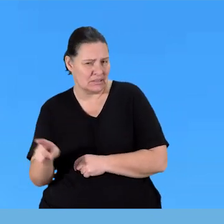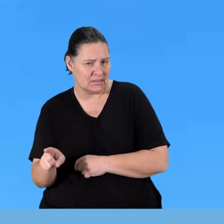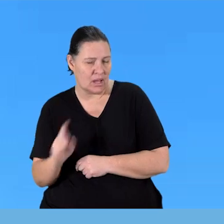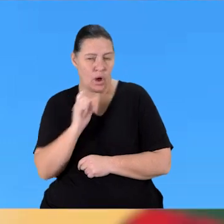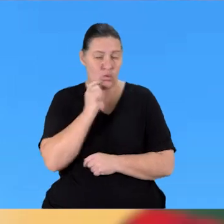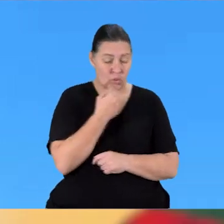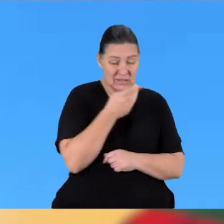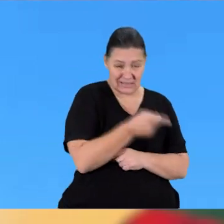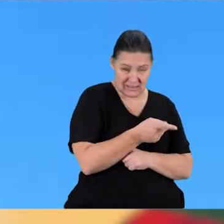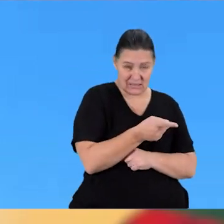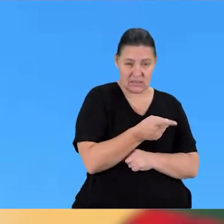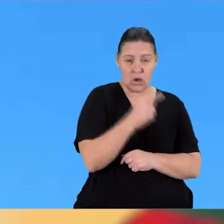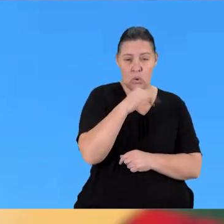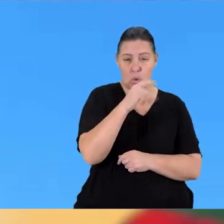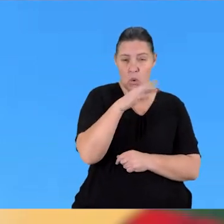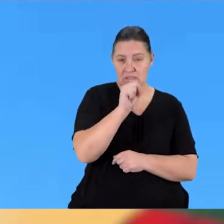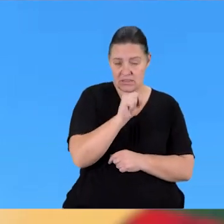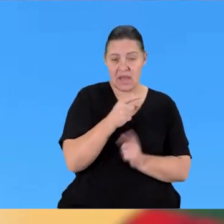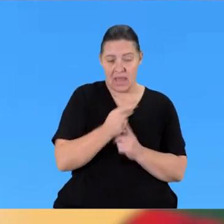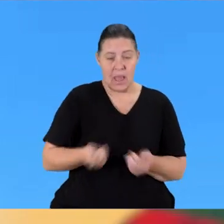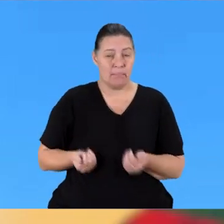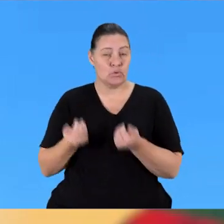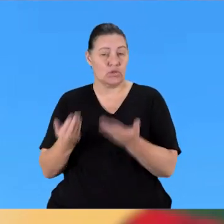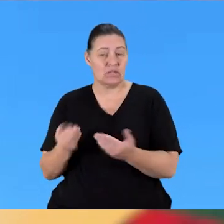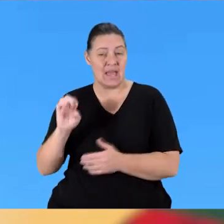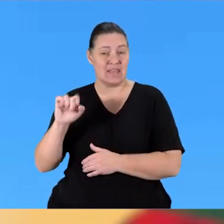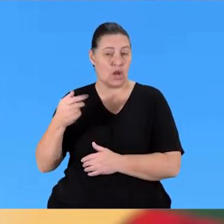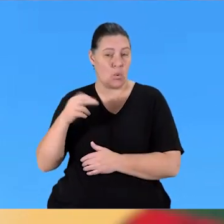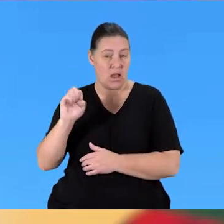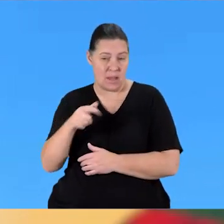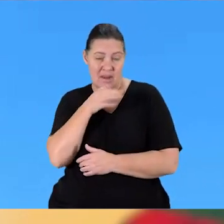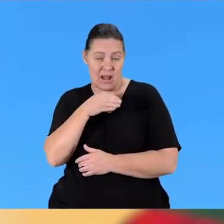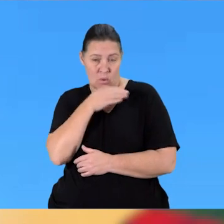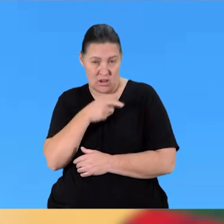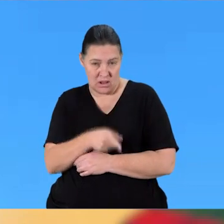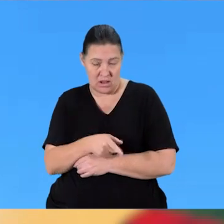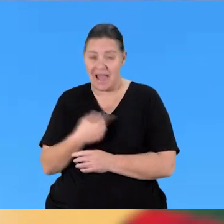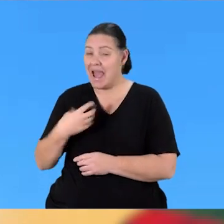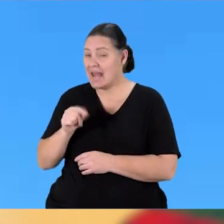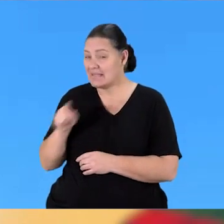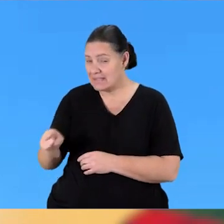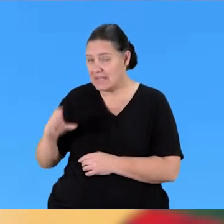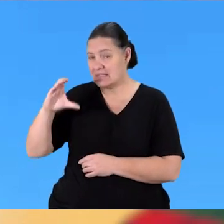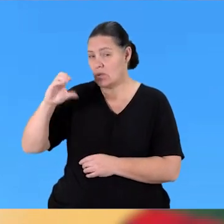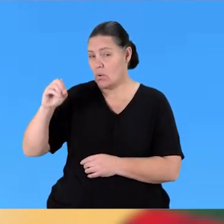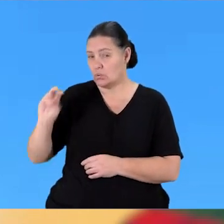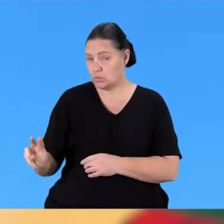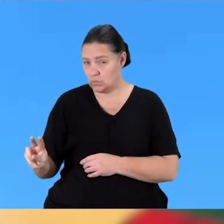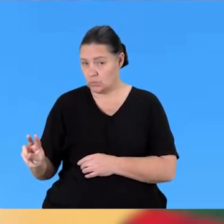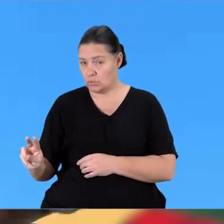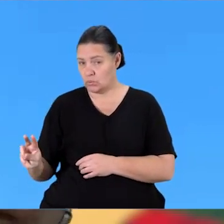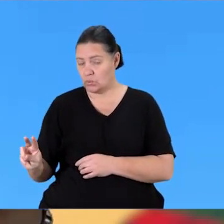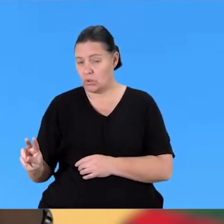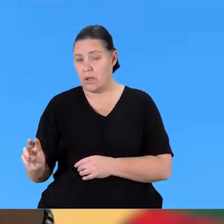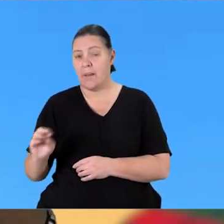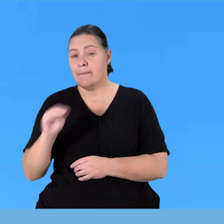is fermented, they produce ethanol. Remember, ethanol is the alcohol. So you produce ethanol and carbon dioxide. So